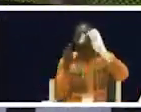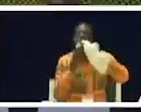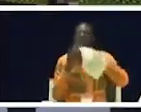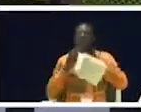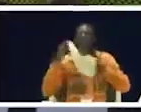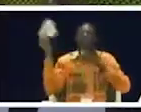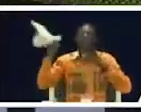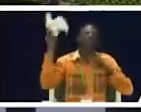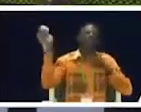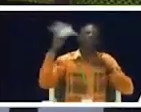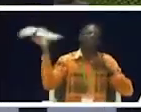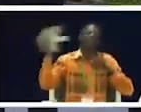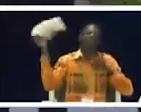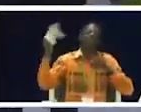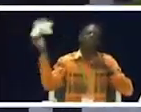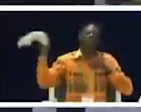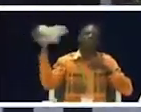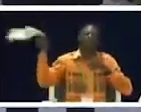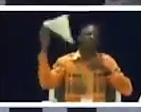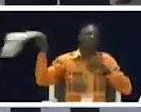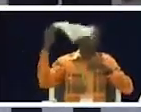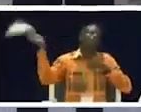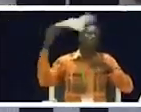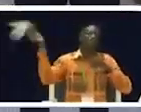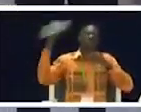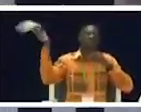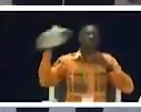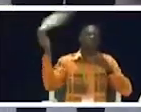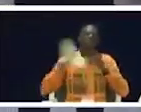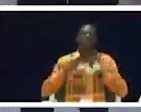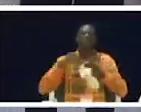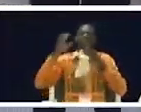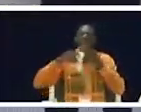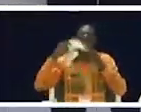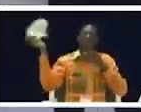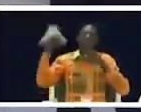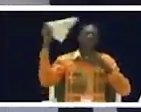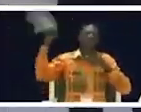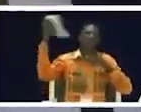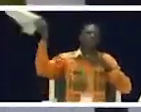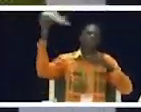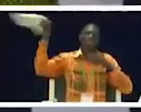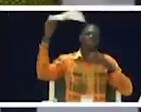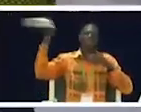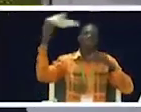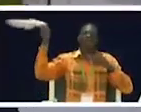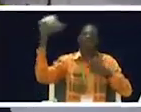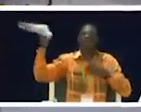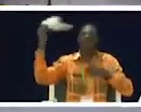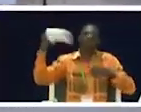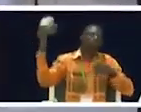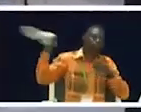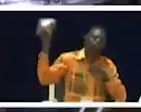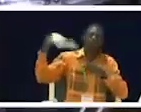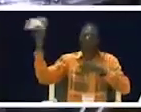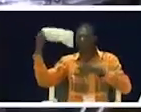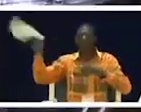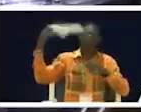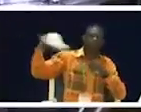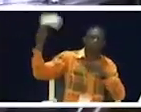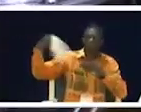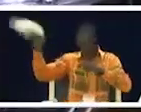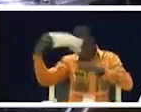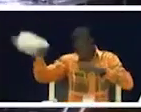the champion. He is the champion. He's a wonder-working God. Come on, come on, make some